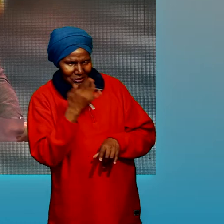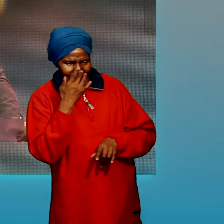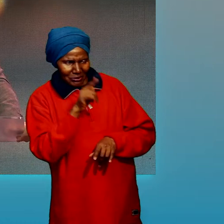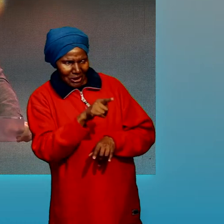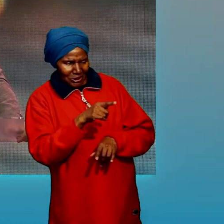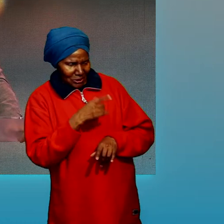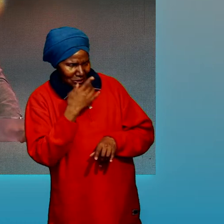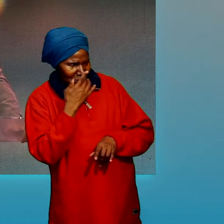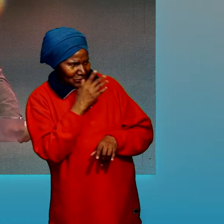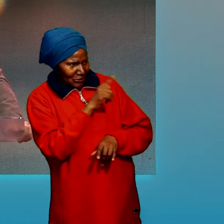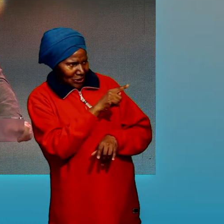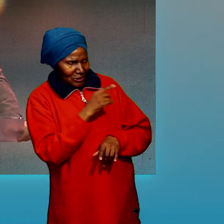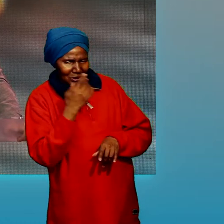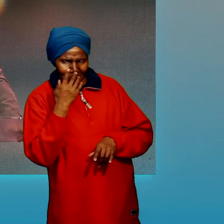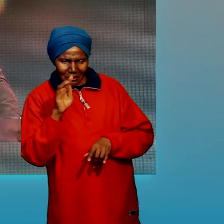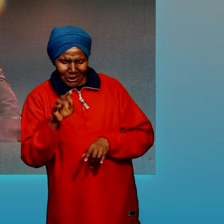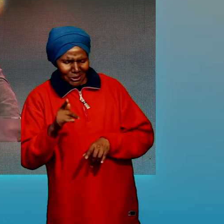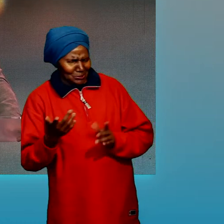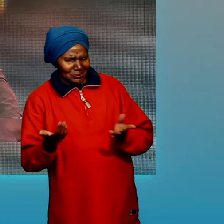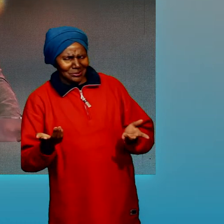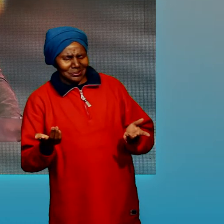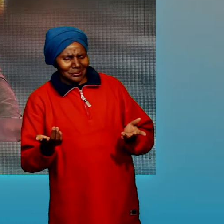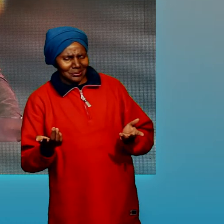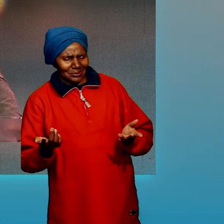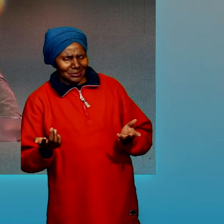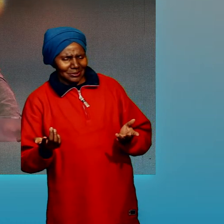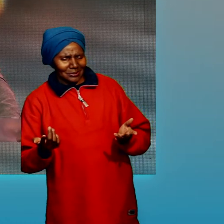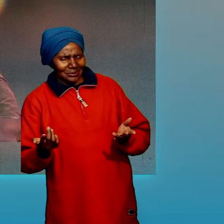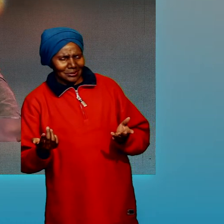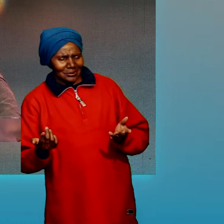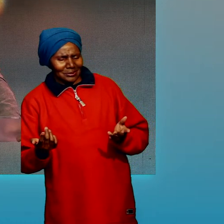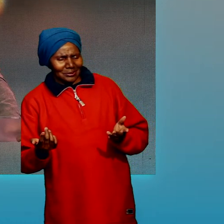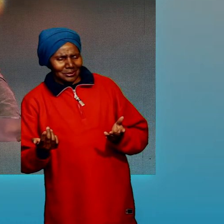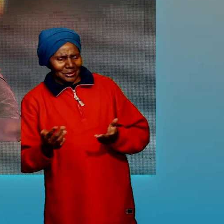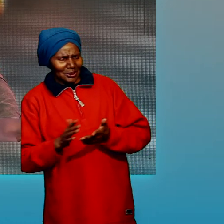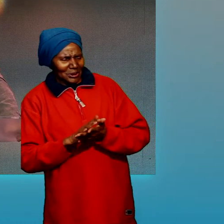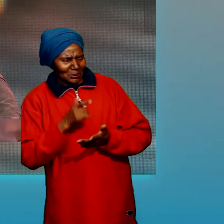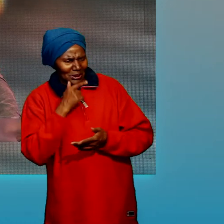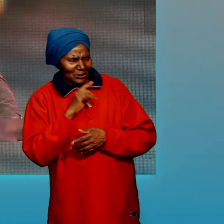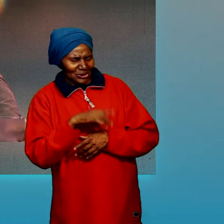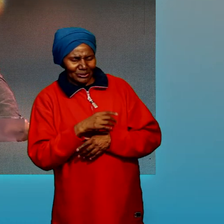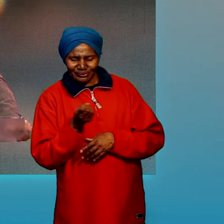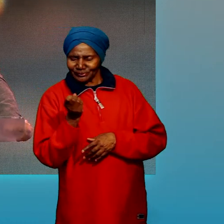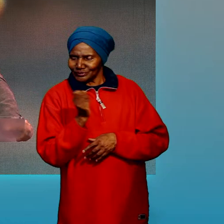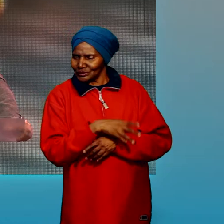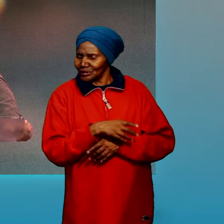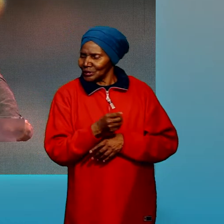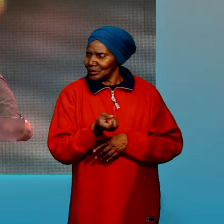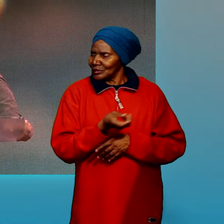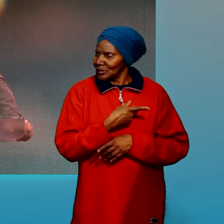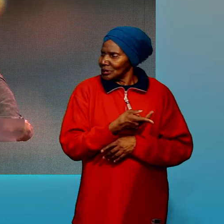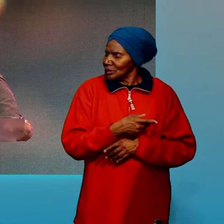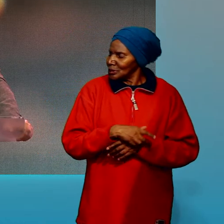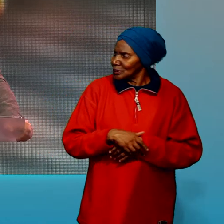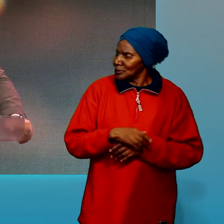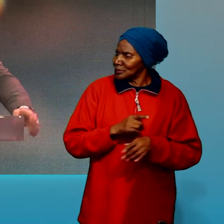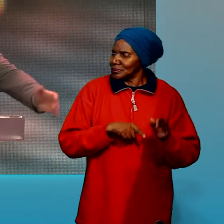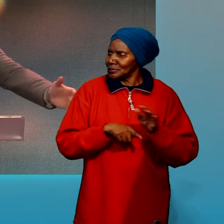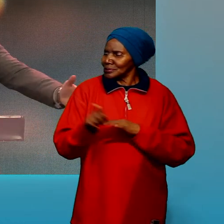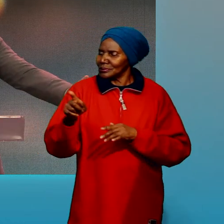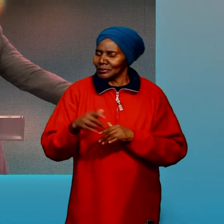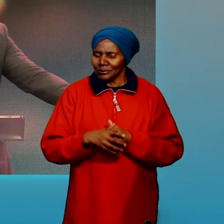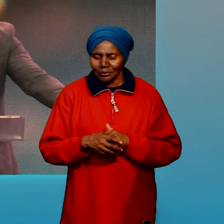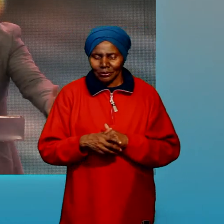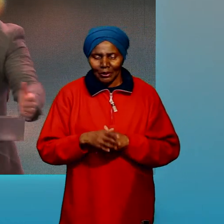There is nothing engaging or attractive to us from the people in the world. They will look